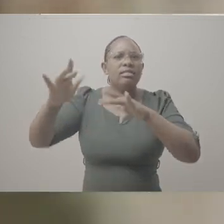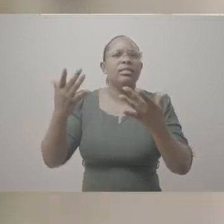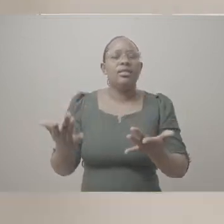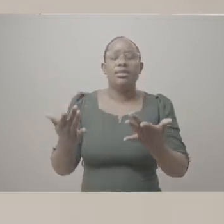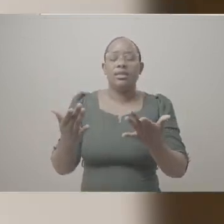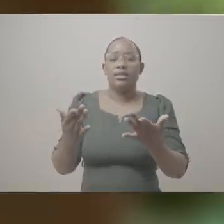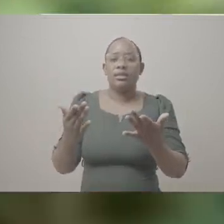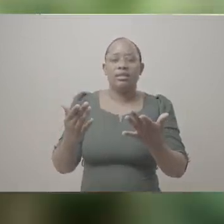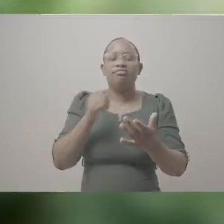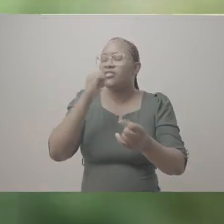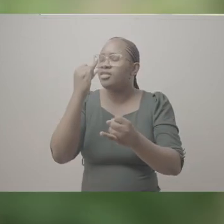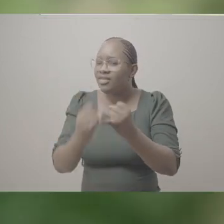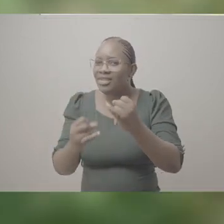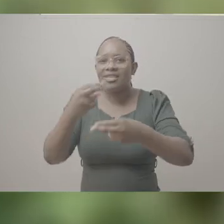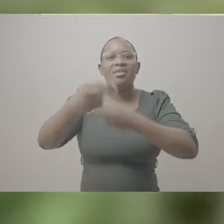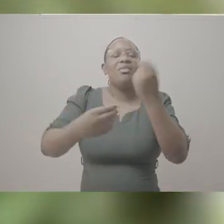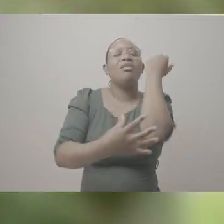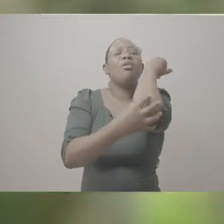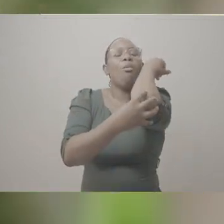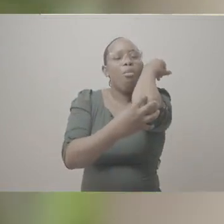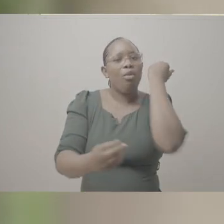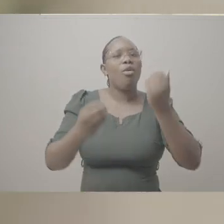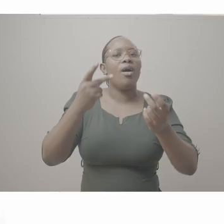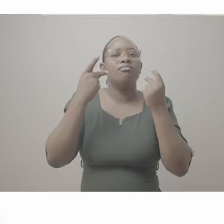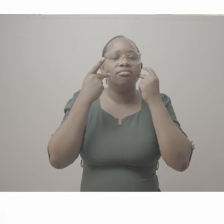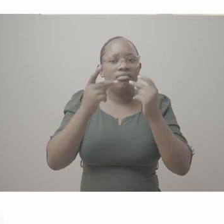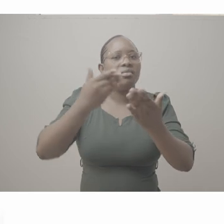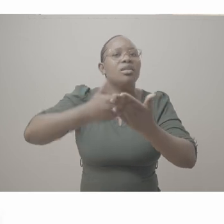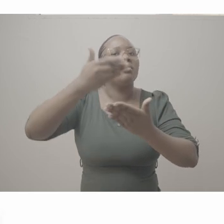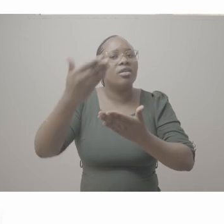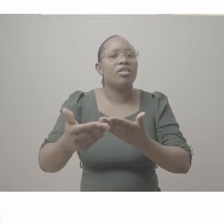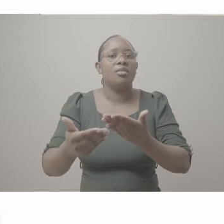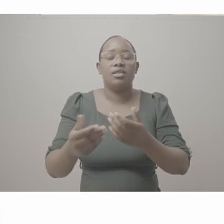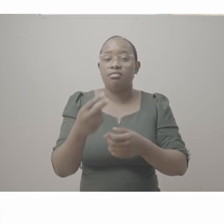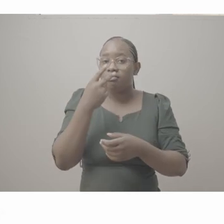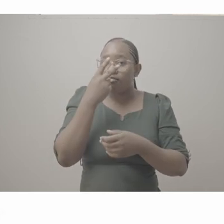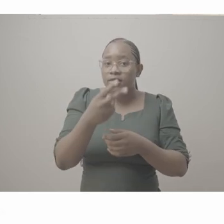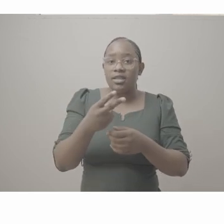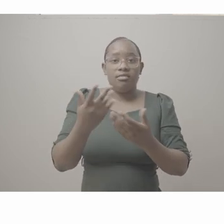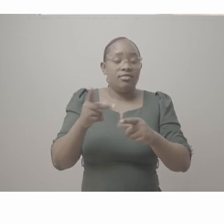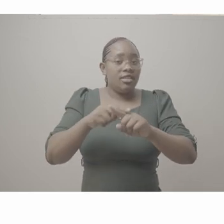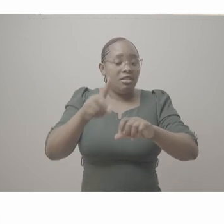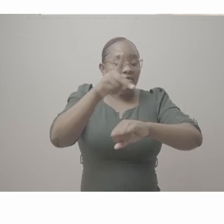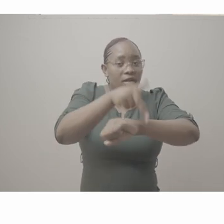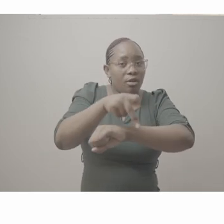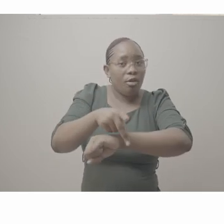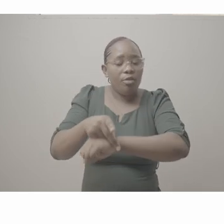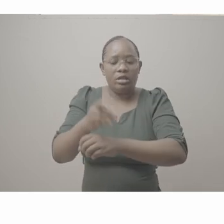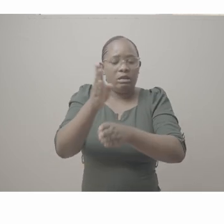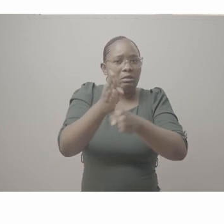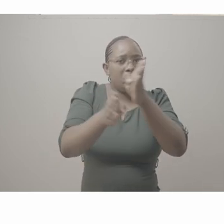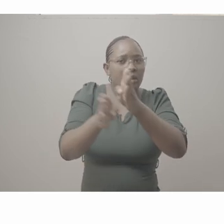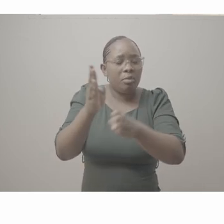today, it has not been completed. That's poor contract management. Despite Eurobond money being acquired for various projects